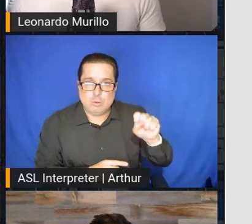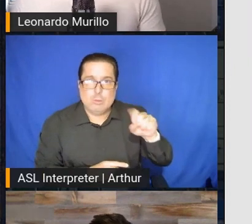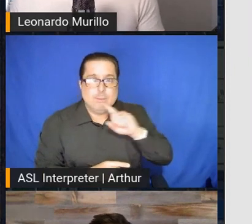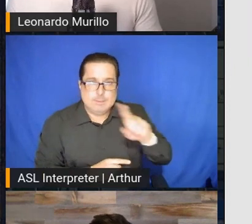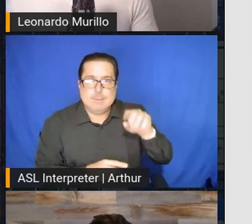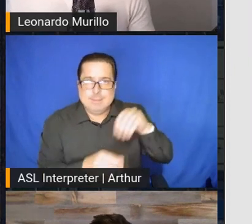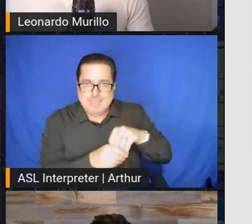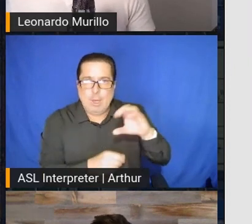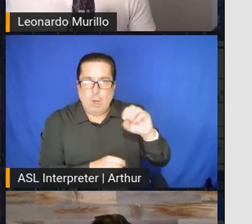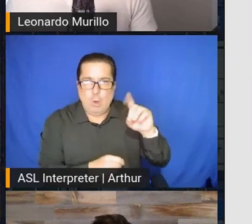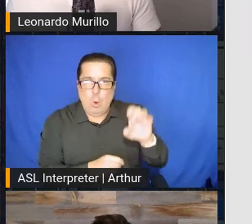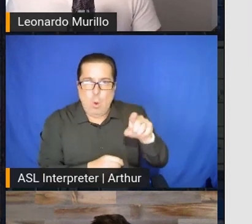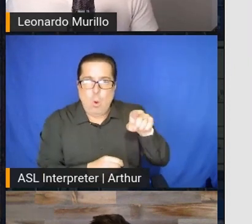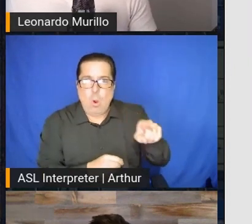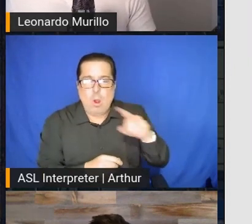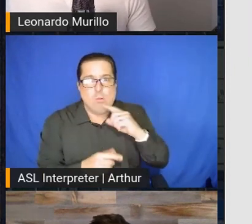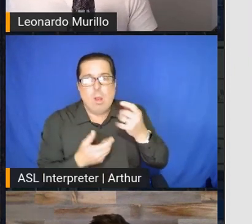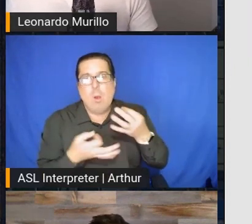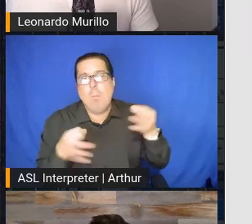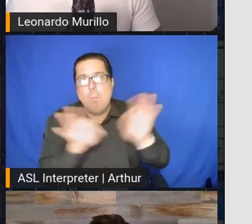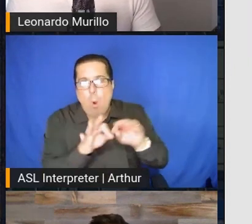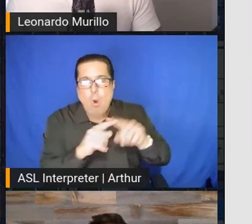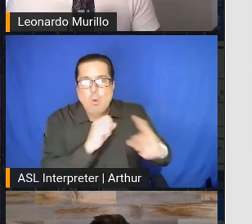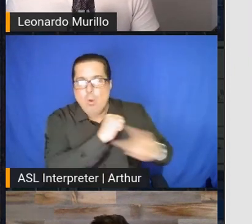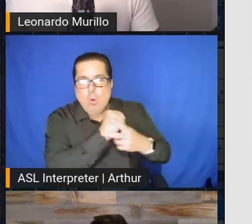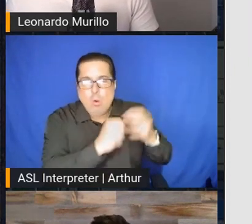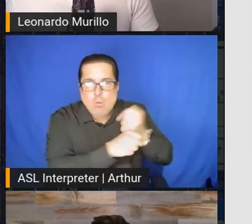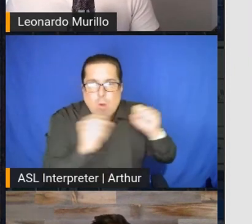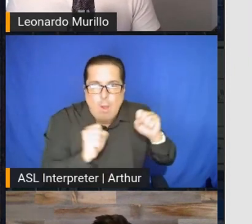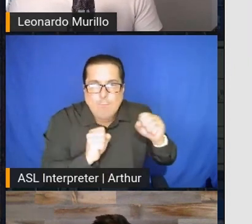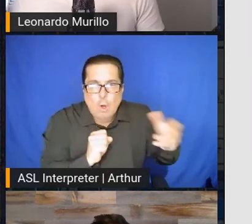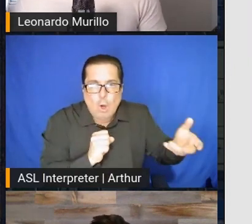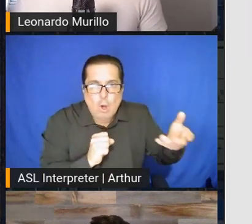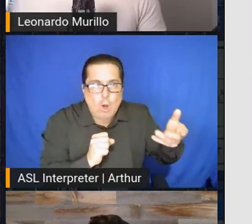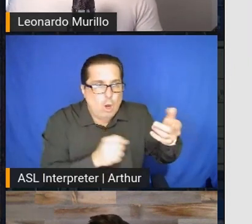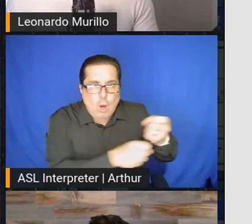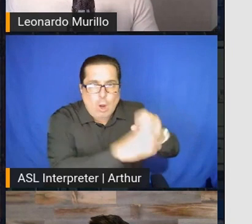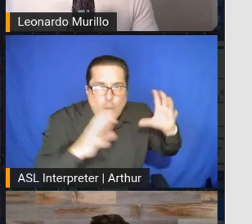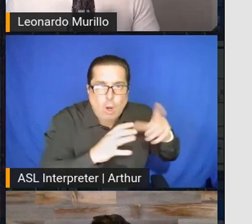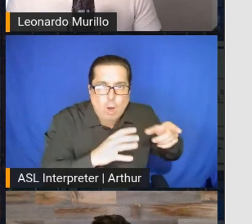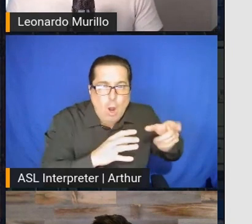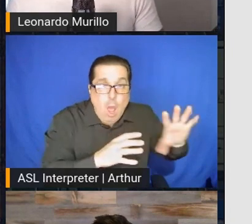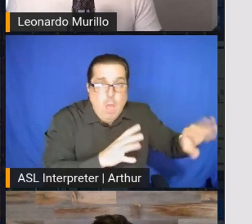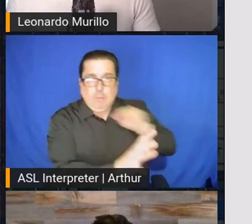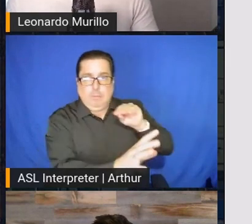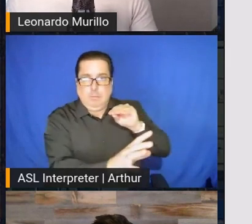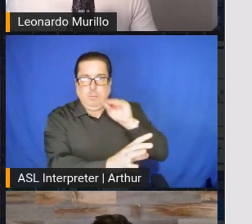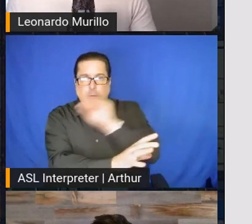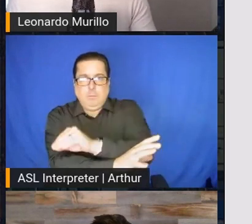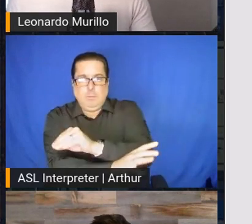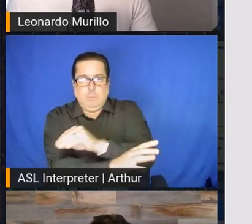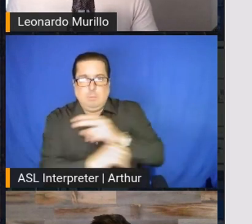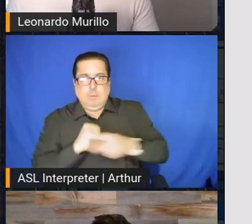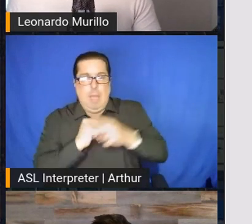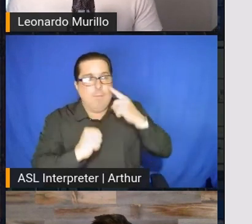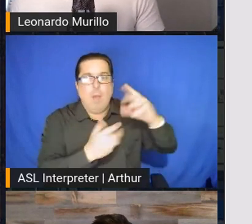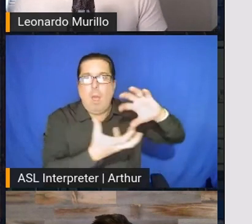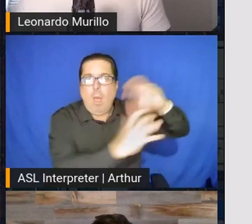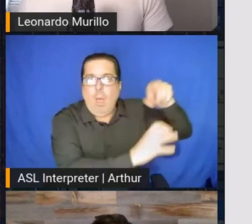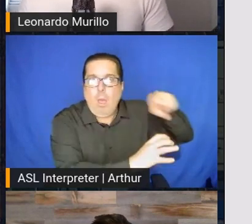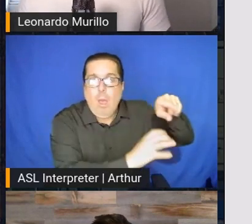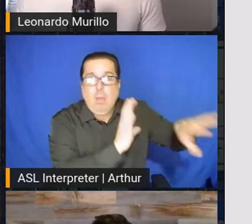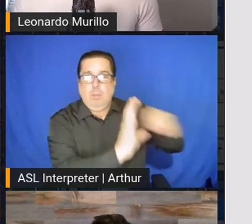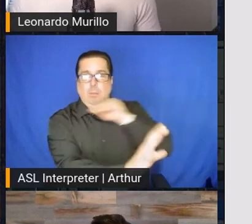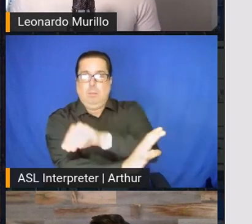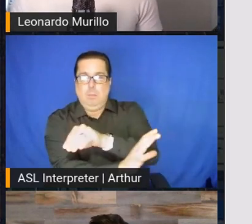becomes a whole lot easier to recover them if something goes wrong, to move them to a different provider if you have to,